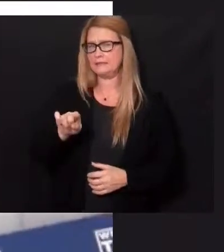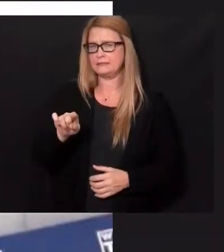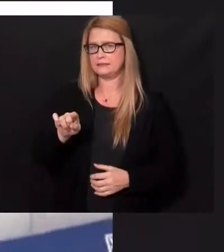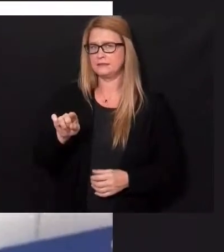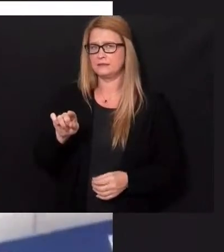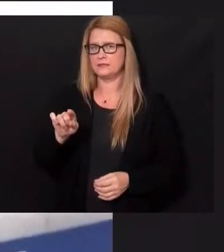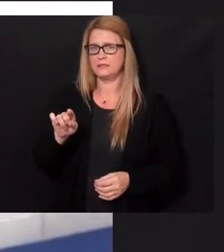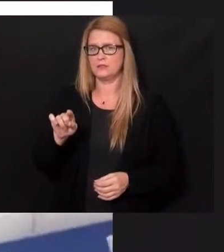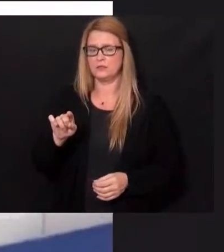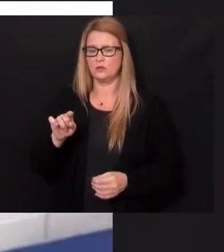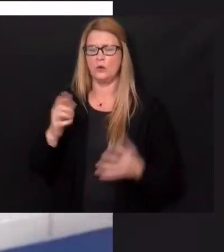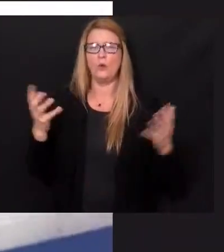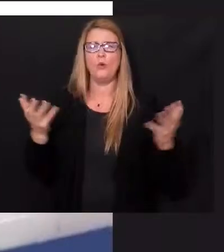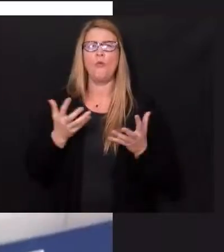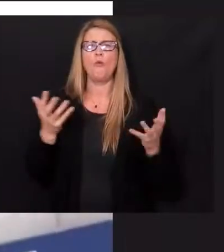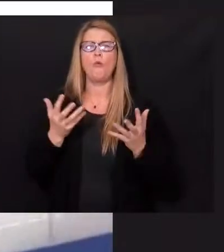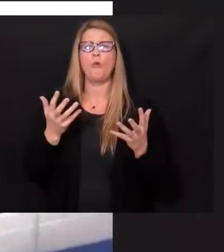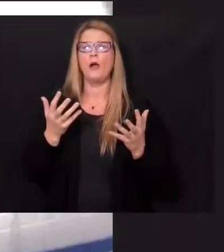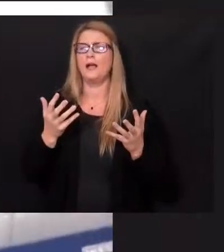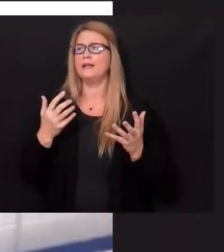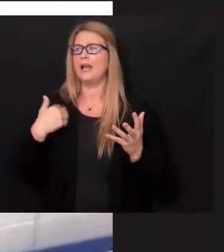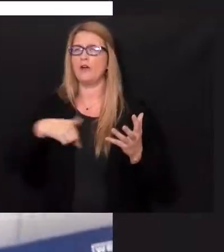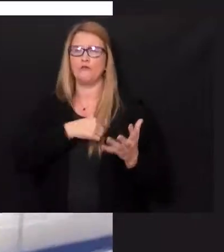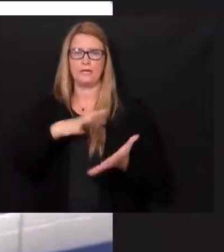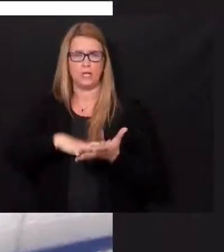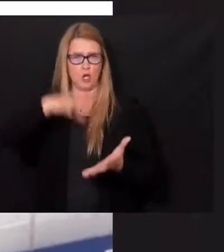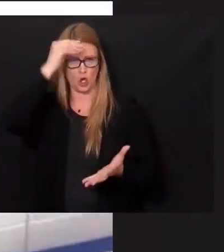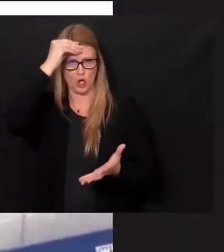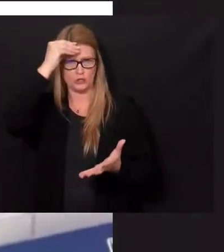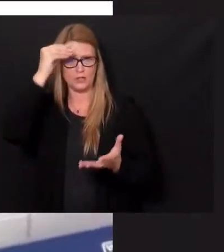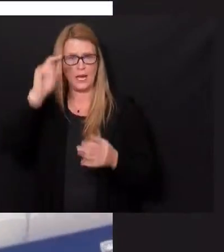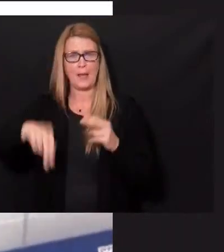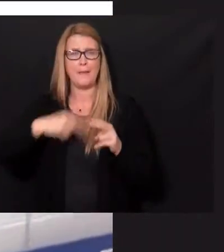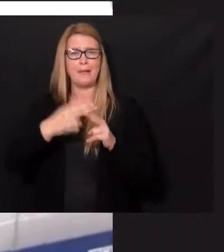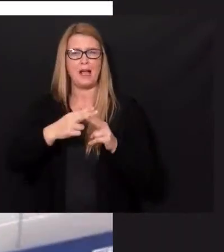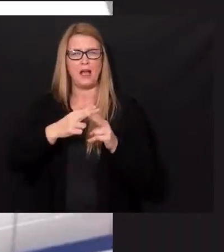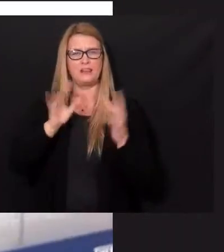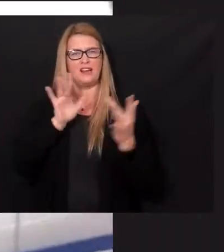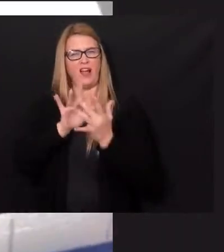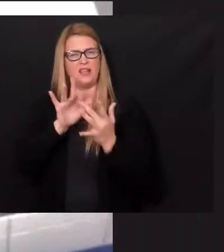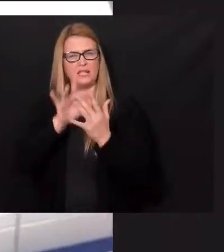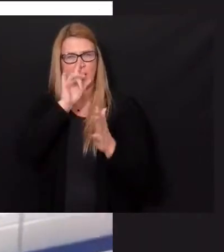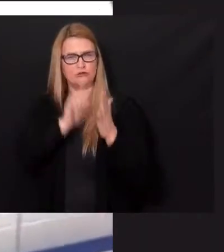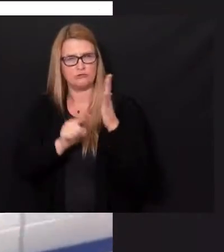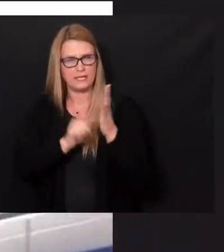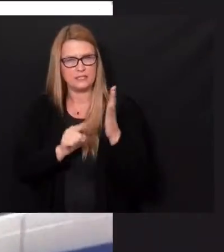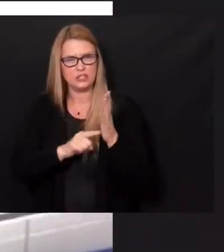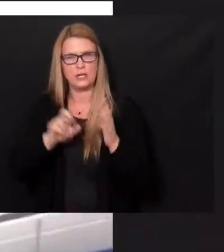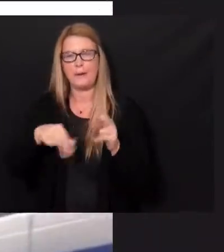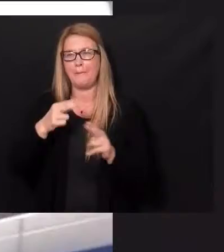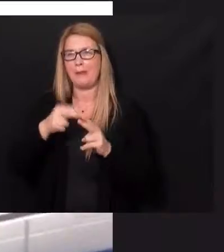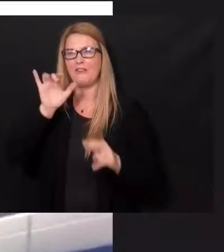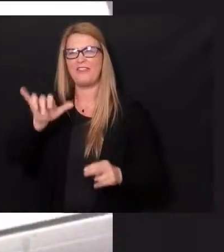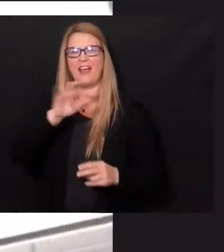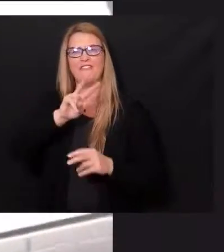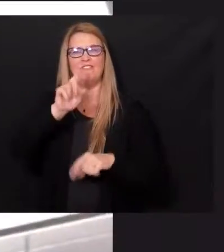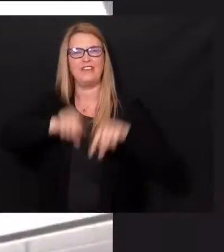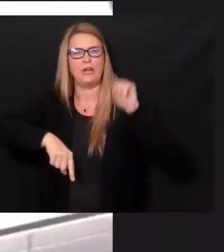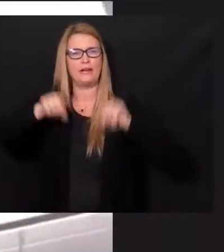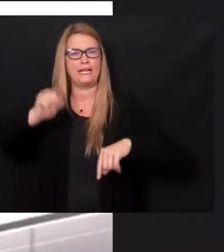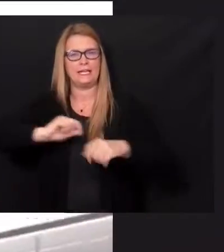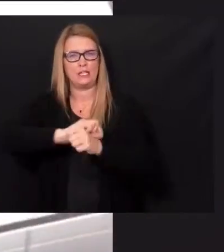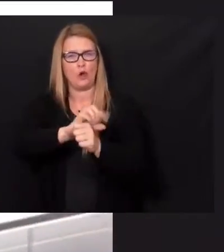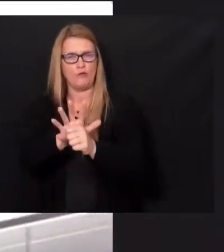what has contact tracing taught us or told us about these variant cases up in the Morgantown area?